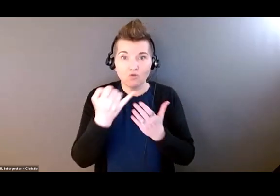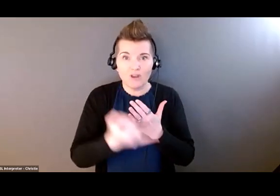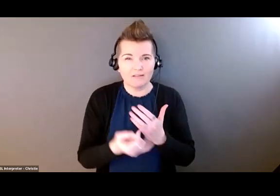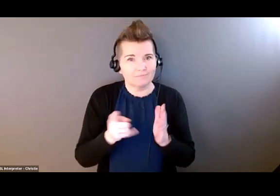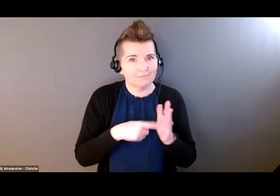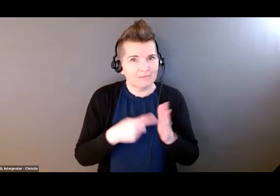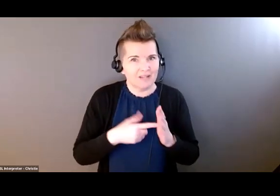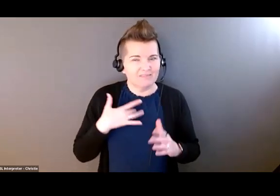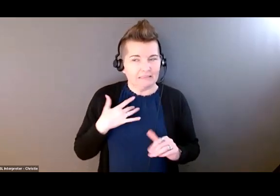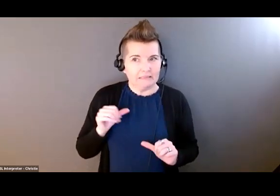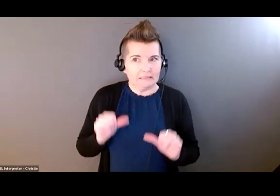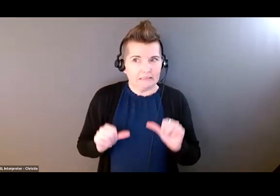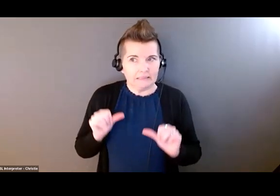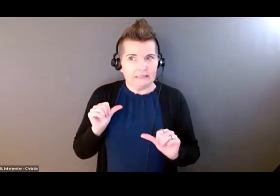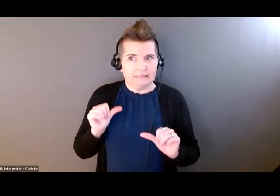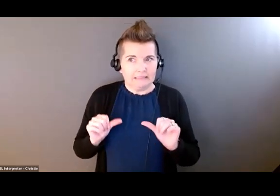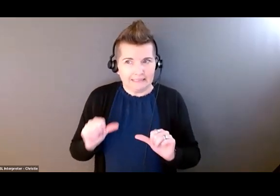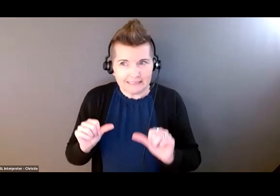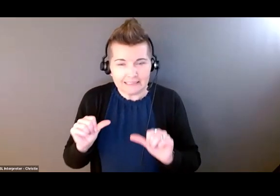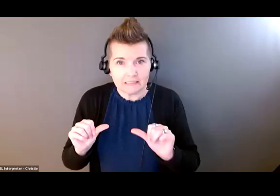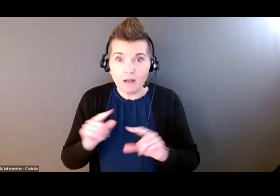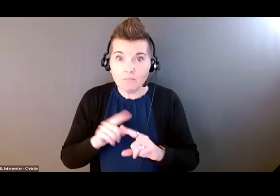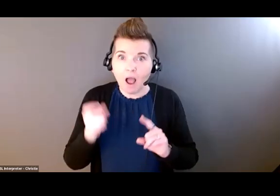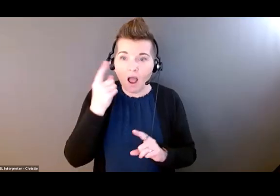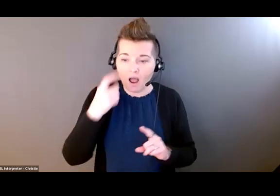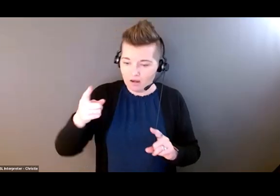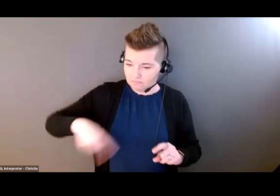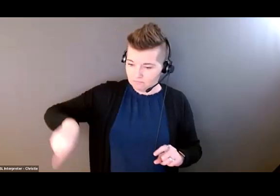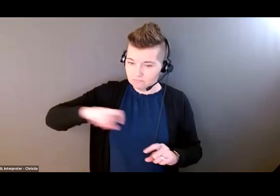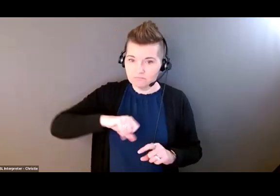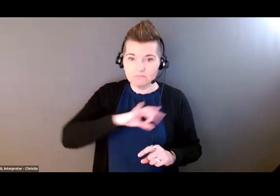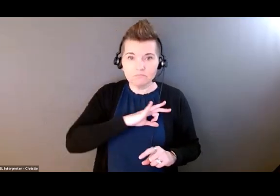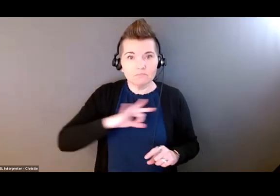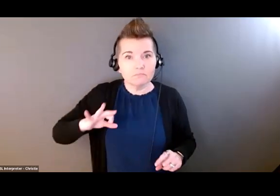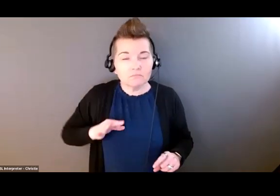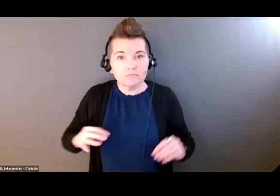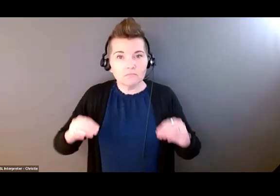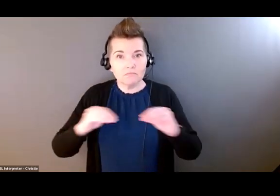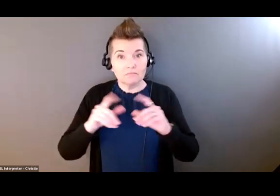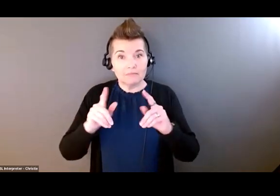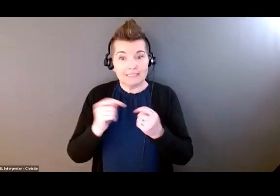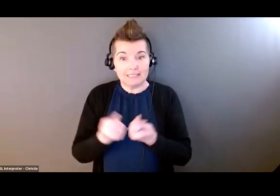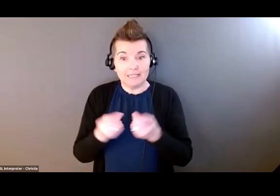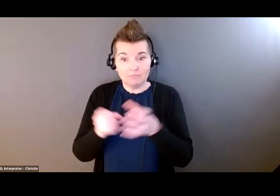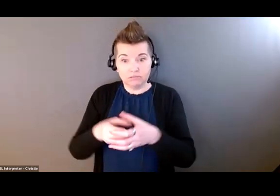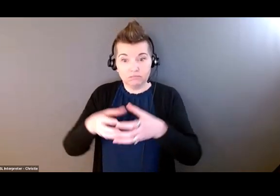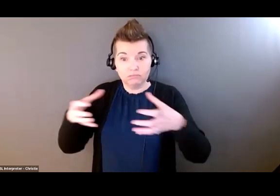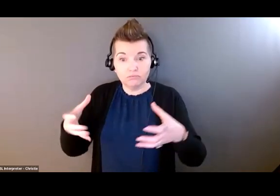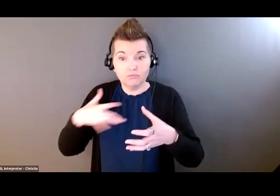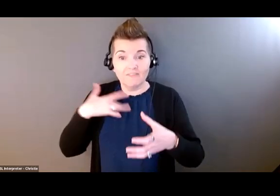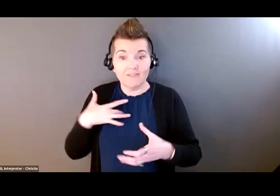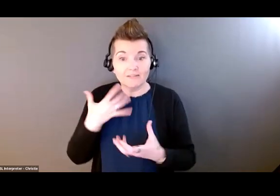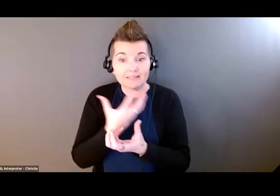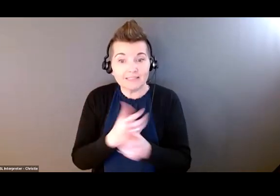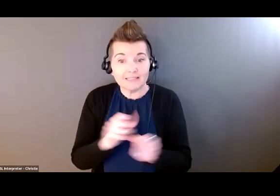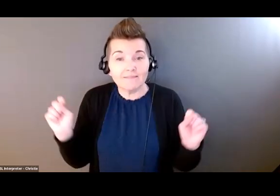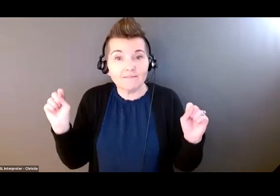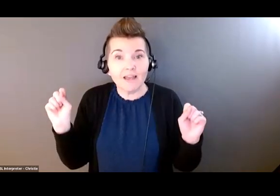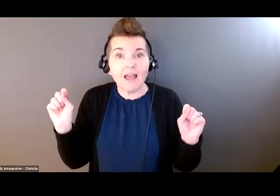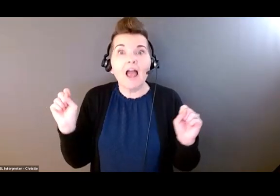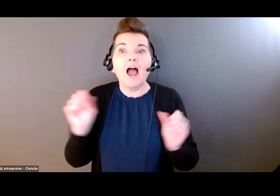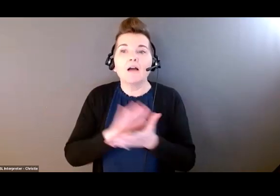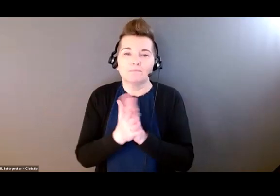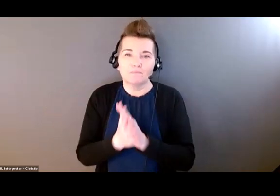that when we entered our HEC project, sometimes we were a little tentative. However, the more that we grew as a team and the